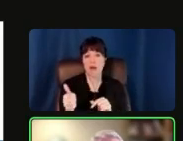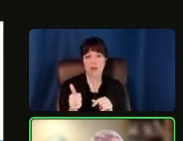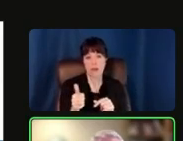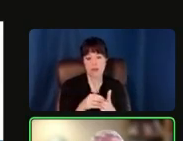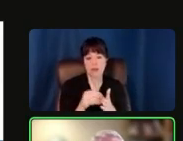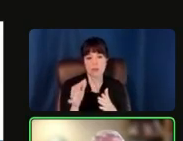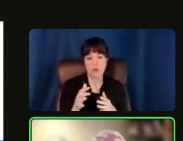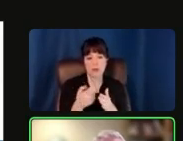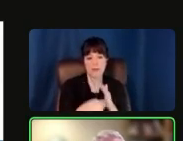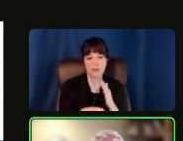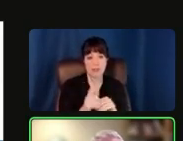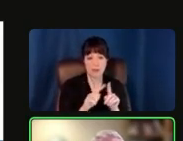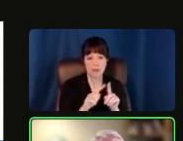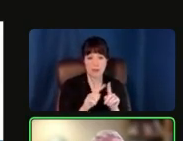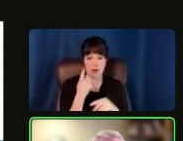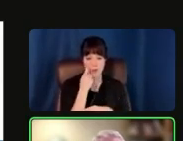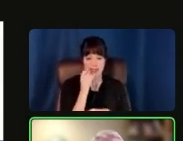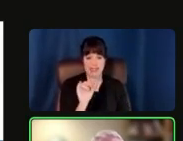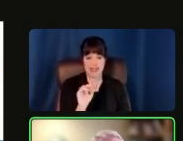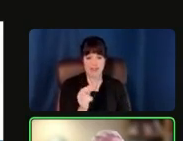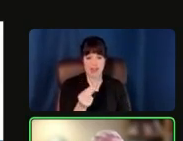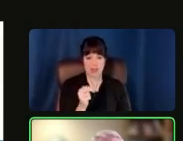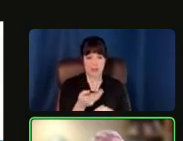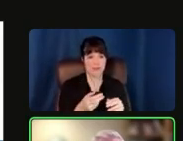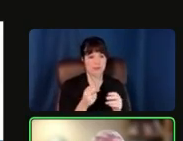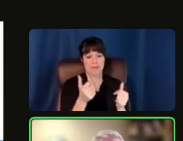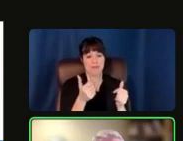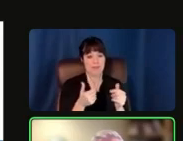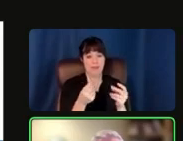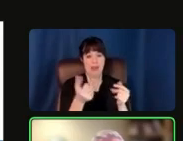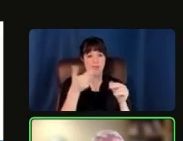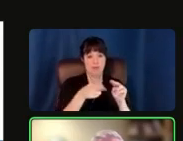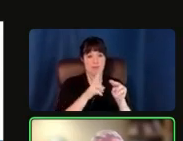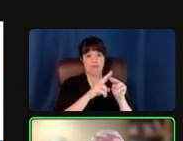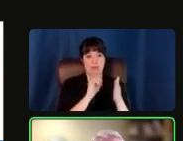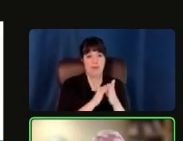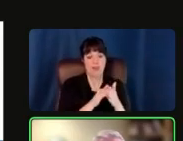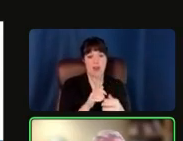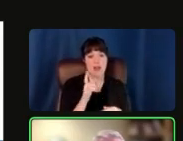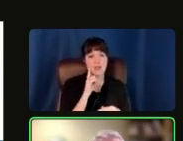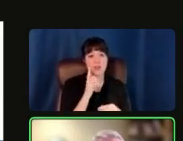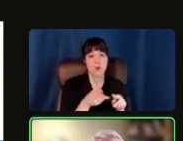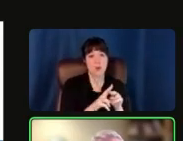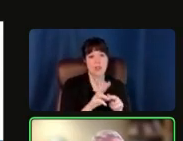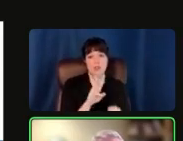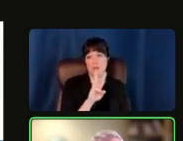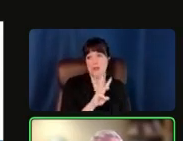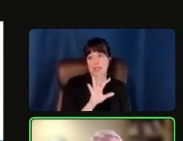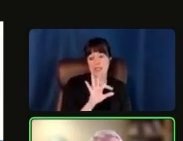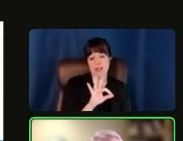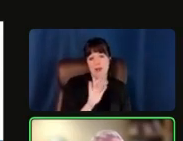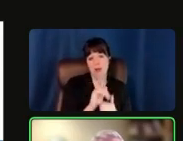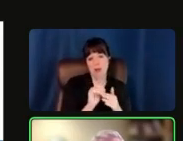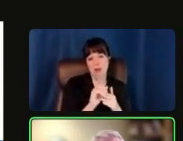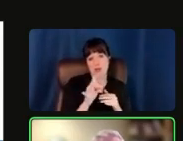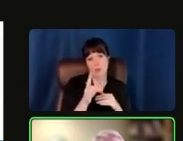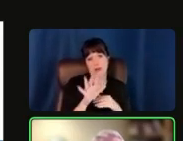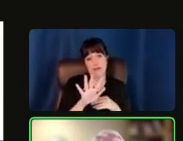recent inflation has triggered an acceleration of that timeline, increasing the disposal fee from $69 to $85 per